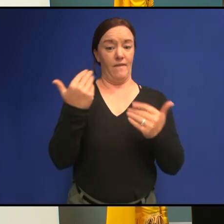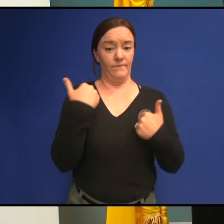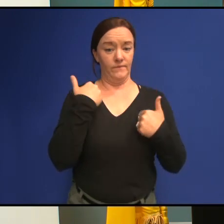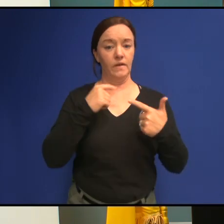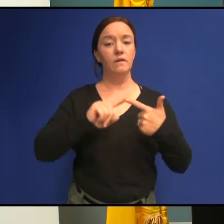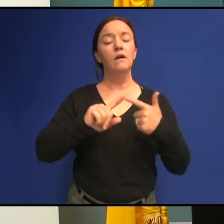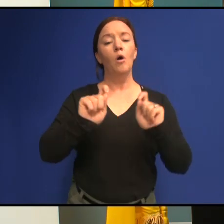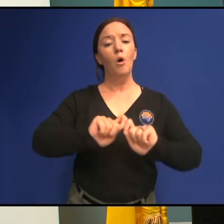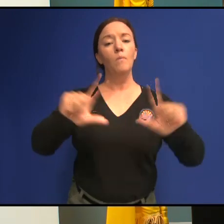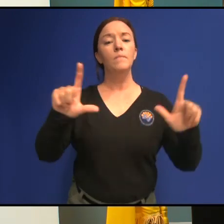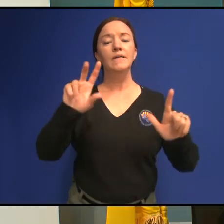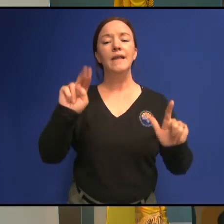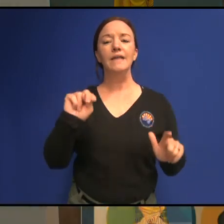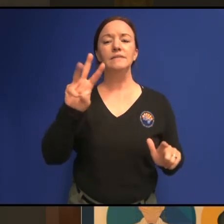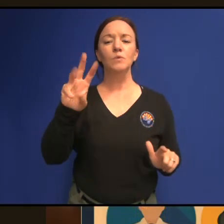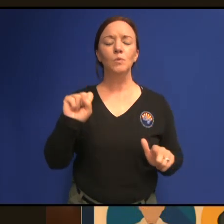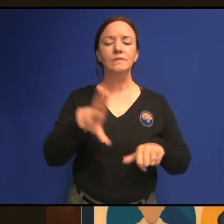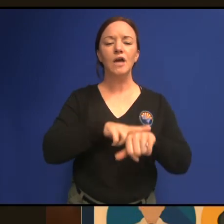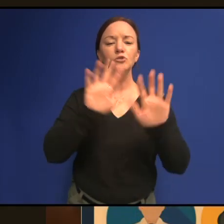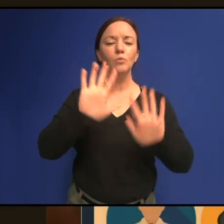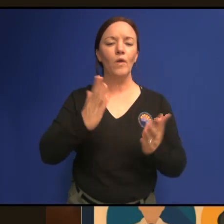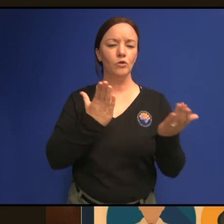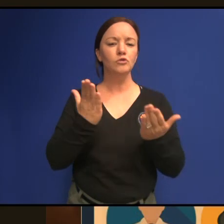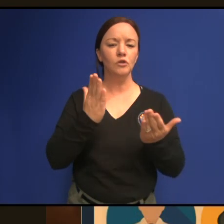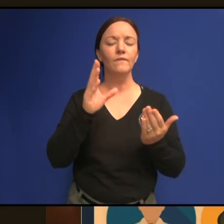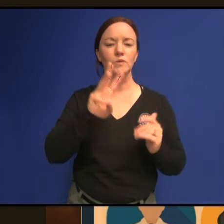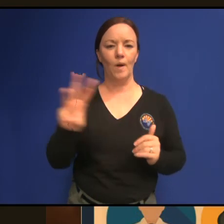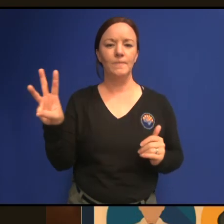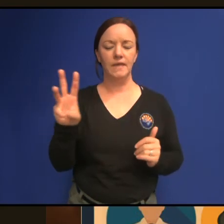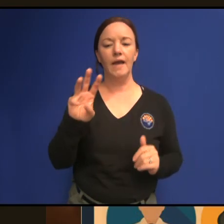the National Weather Service site,